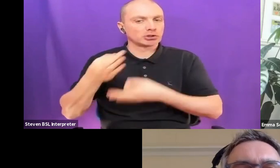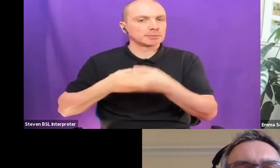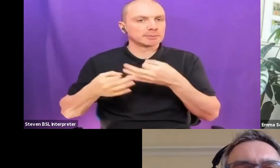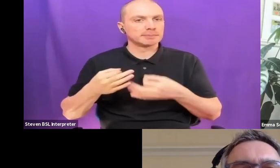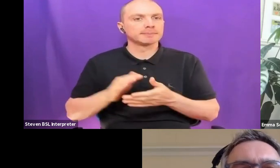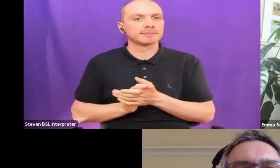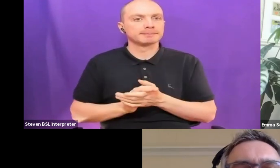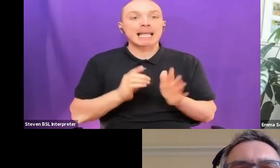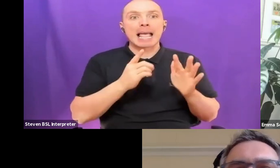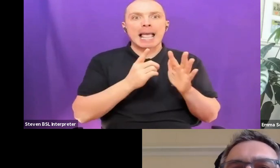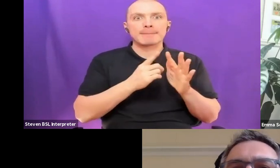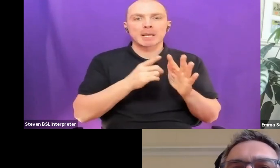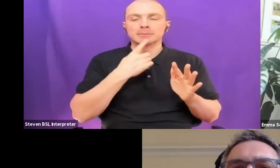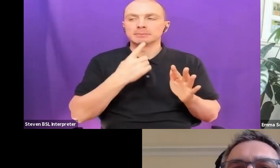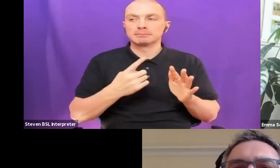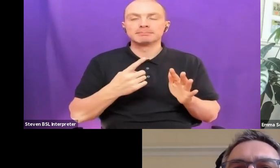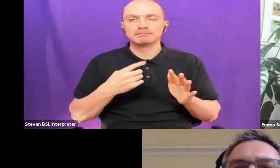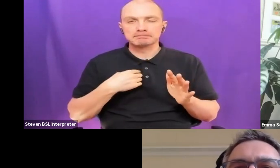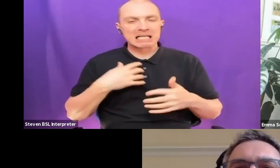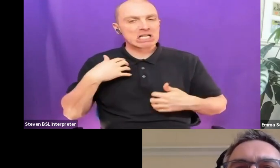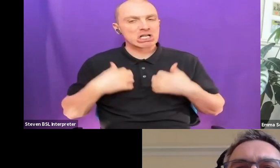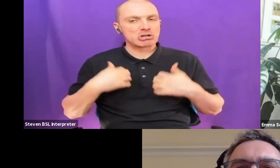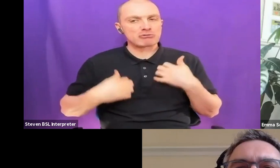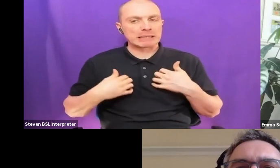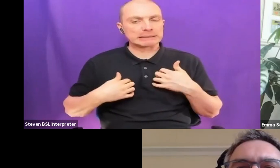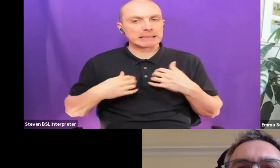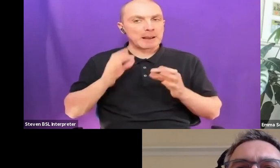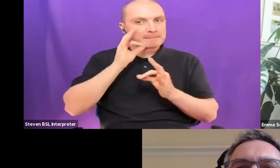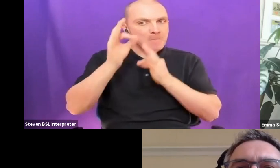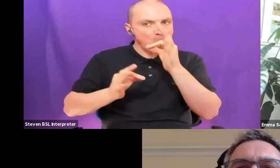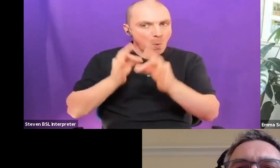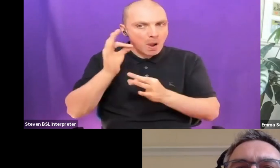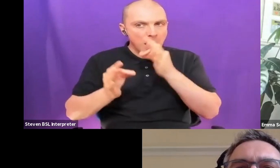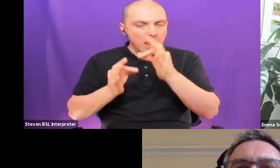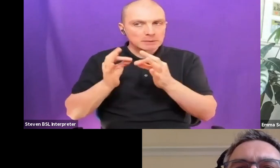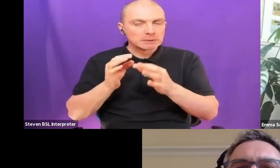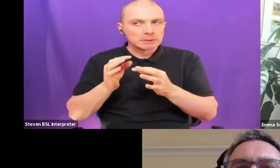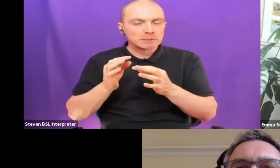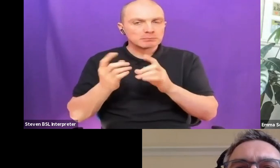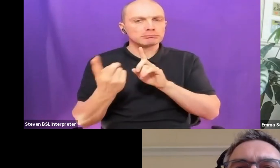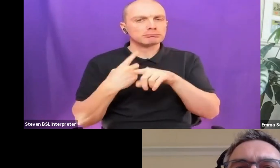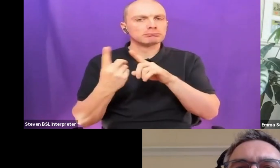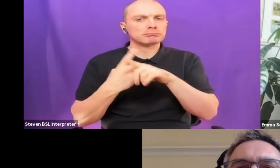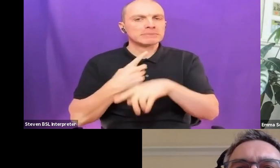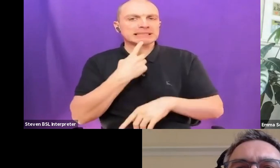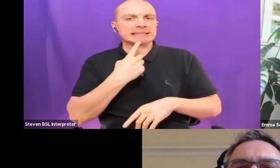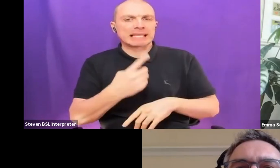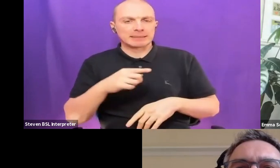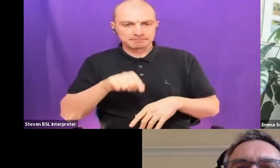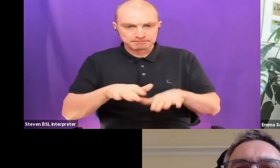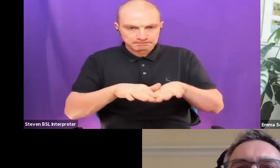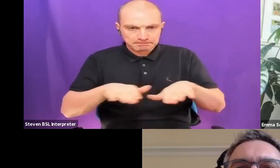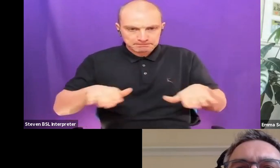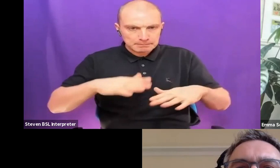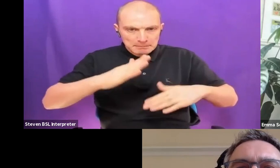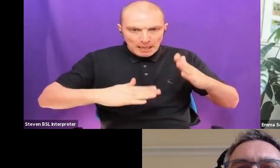quite telling, in that the infrastructure question was very important for people. Until we can get the basics right